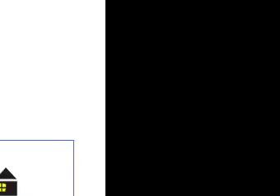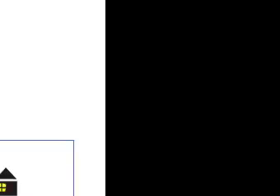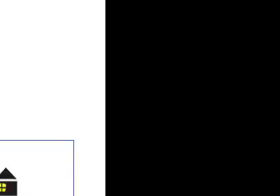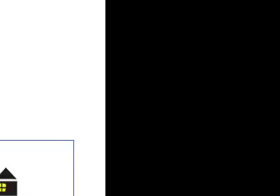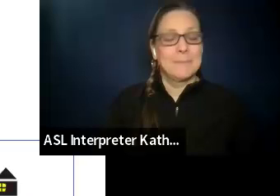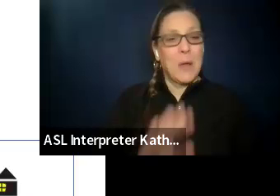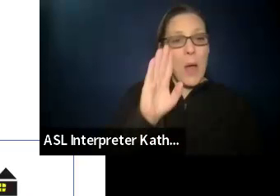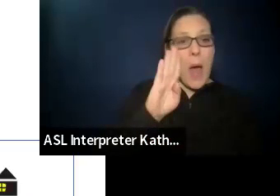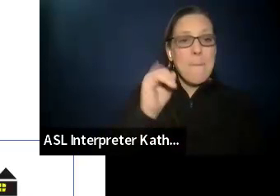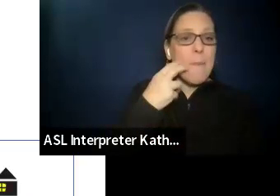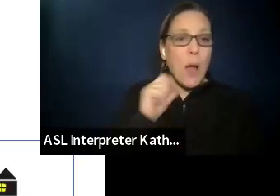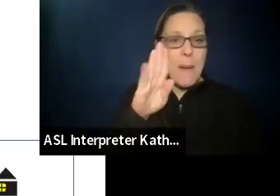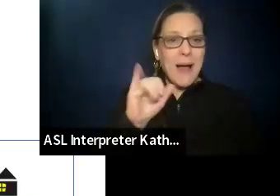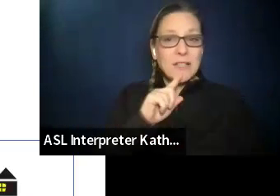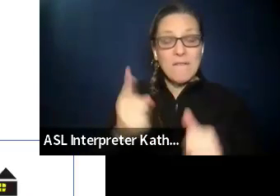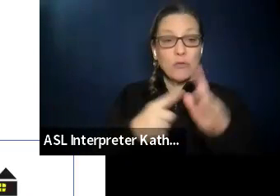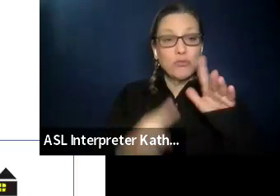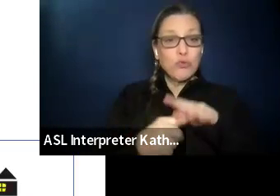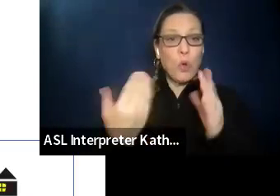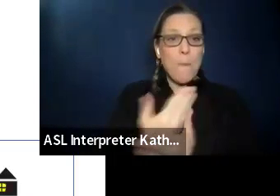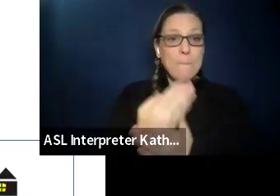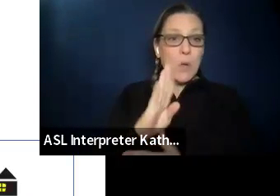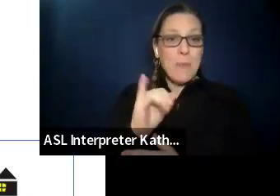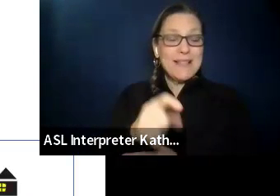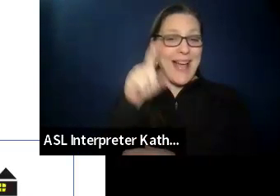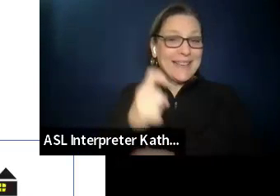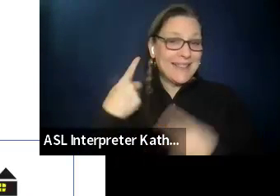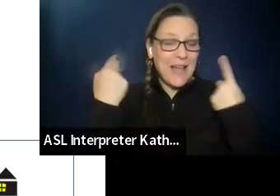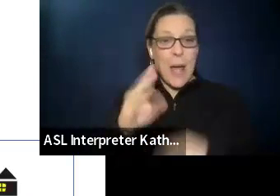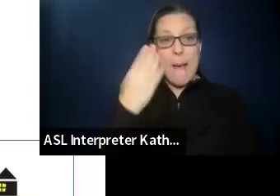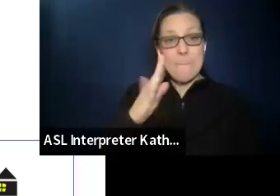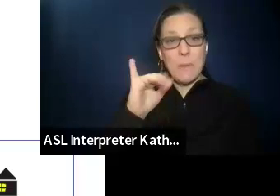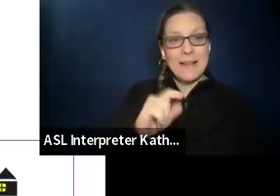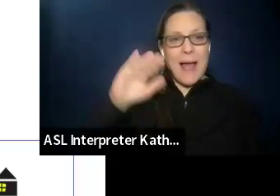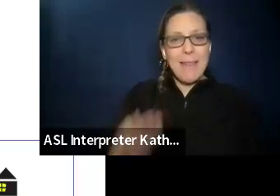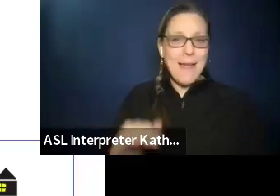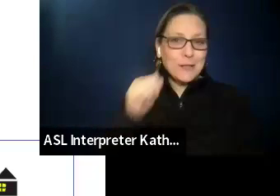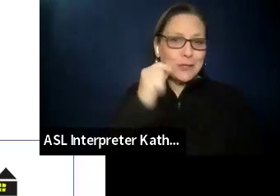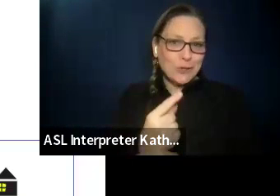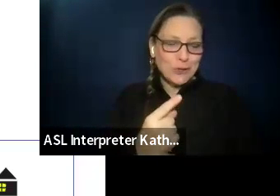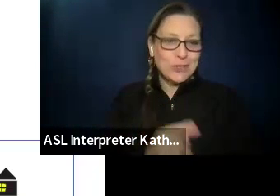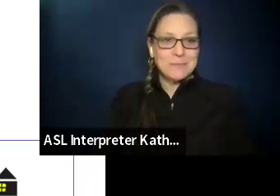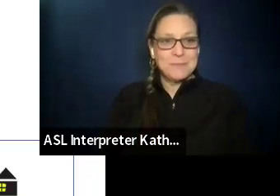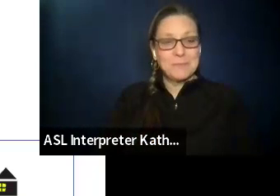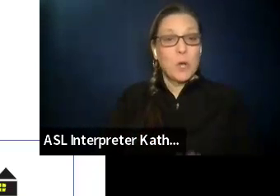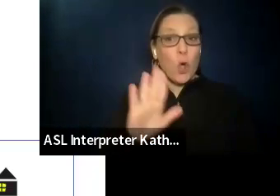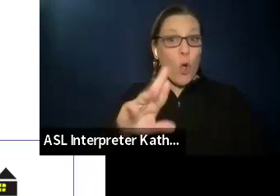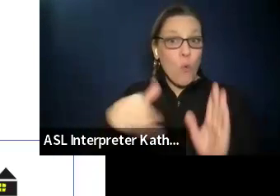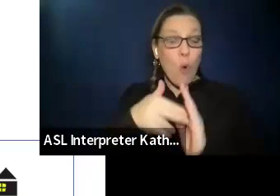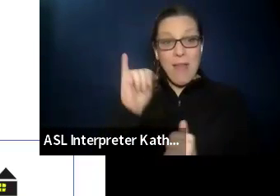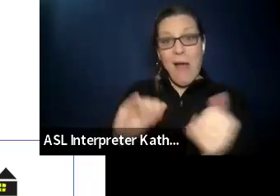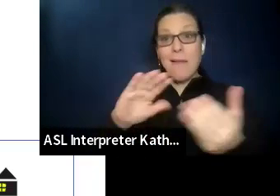Bubblegum Bison first appeared in Blue Bison Needs a Haircut as Blue Bison's little sister, and her role in